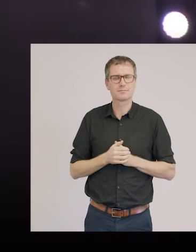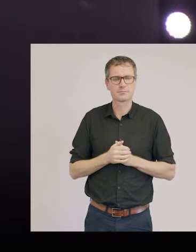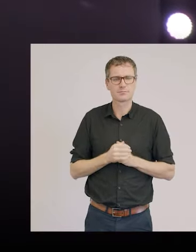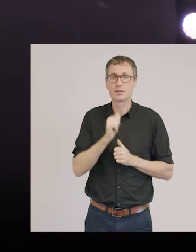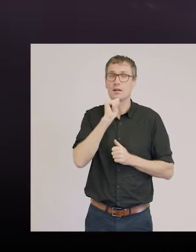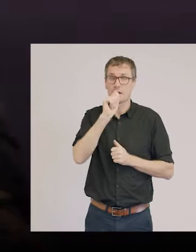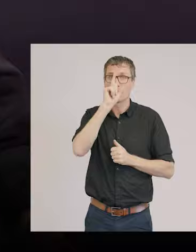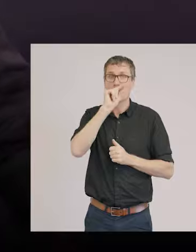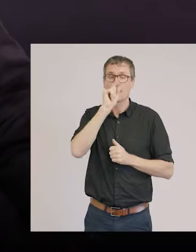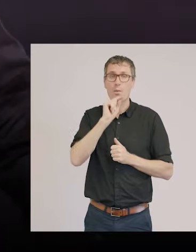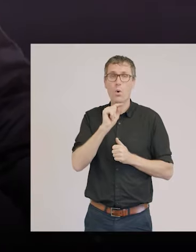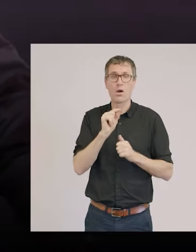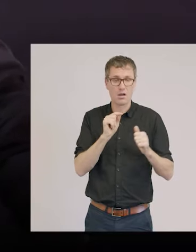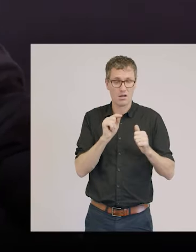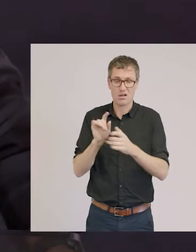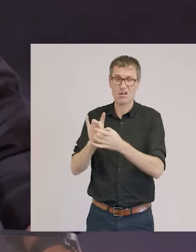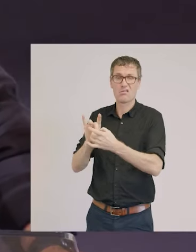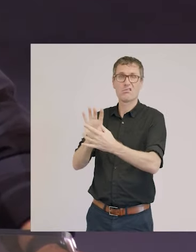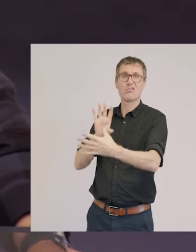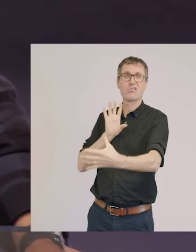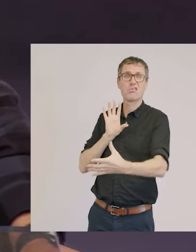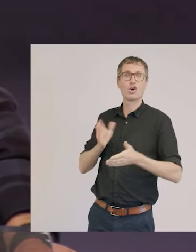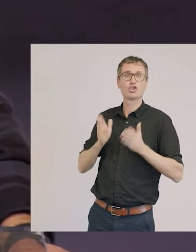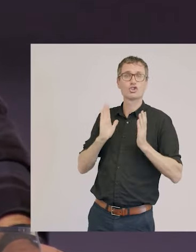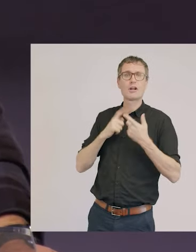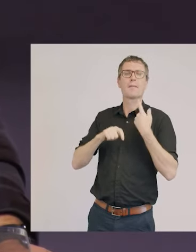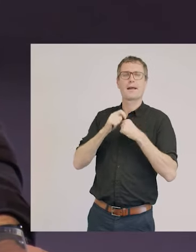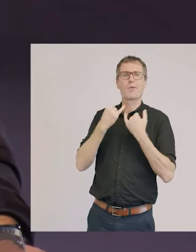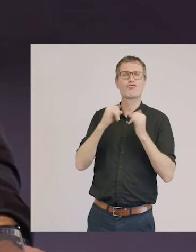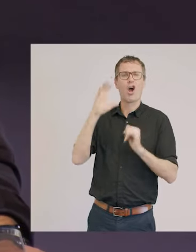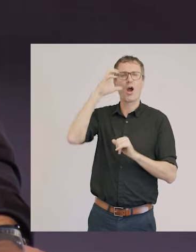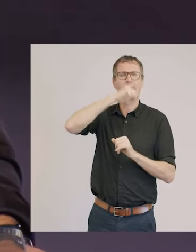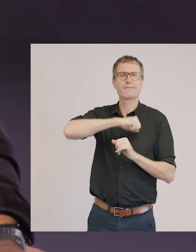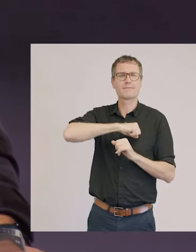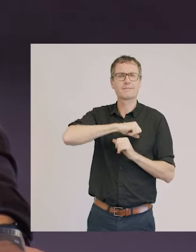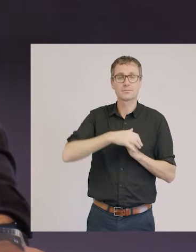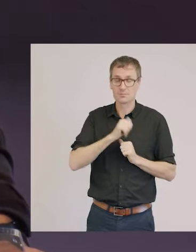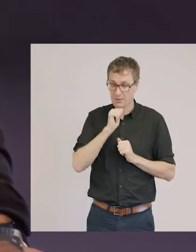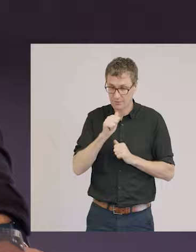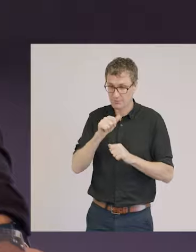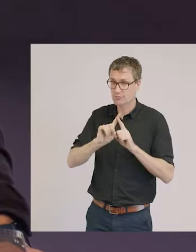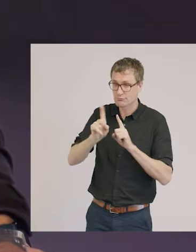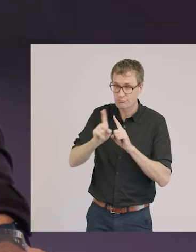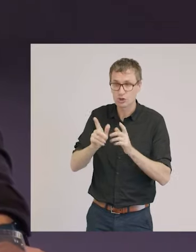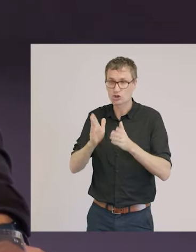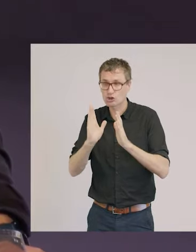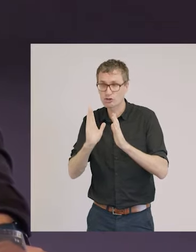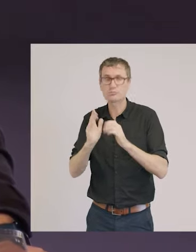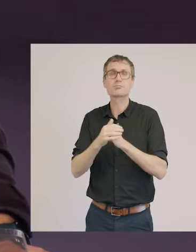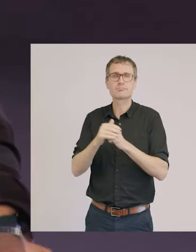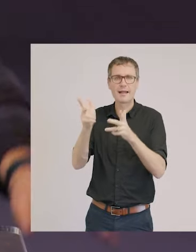Go to church regularly. I find that people who pull away from church automatically tend to slide into